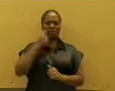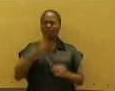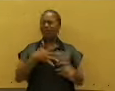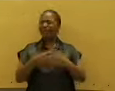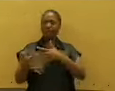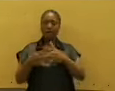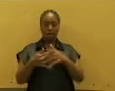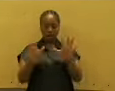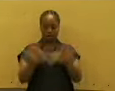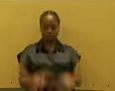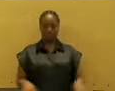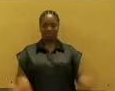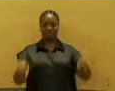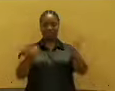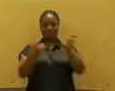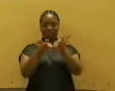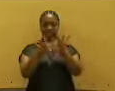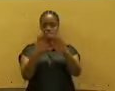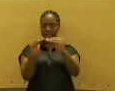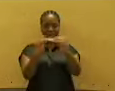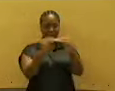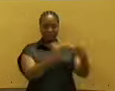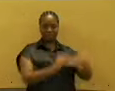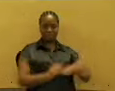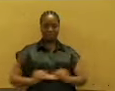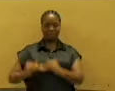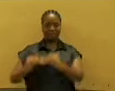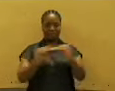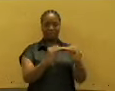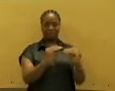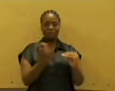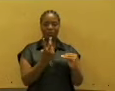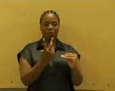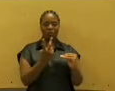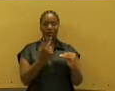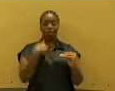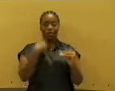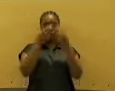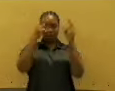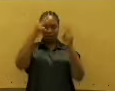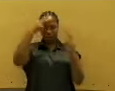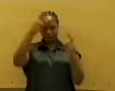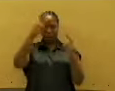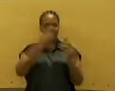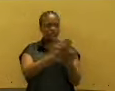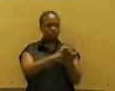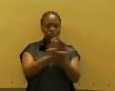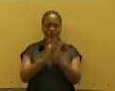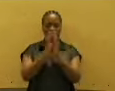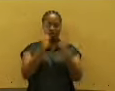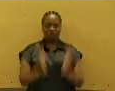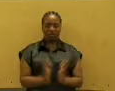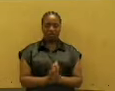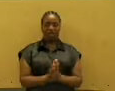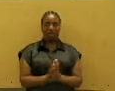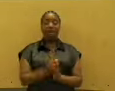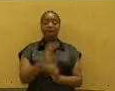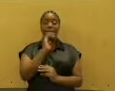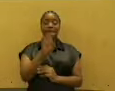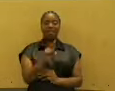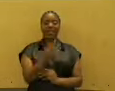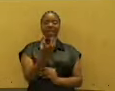to share equitably in the distribution of power, knowledge, and resources. So in other words, gender justice can be defined as the